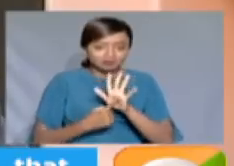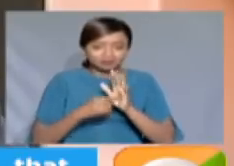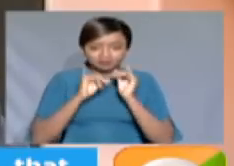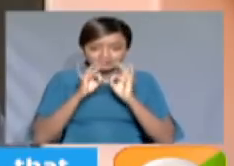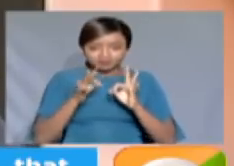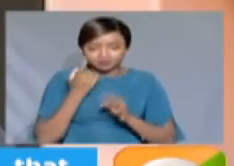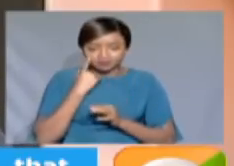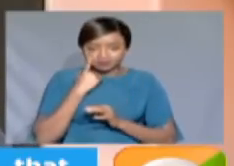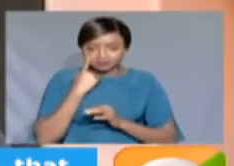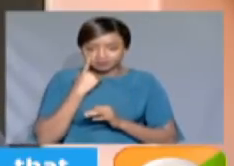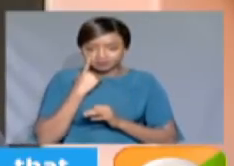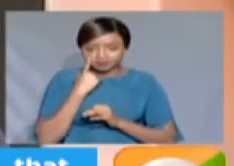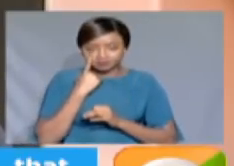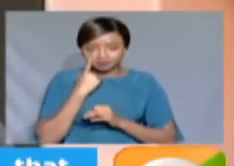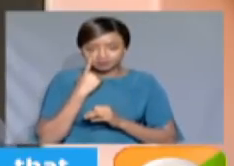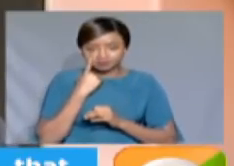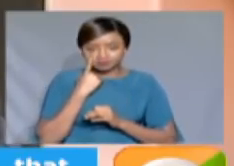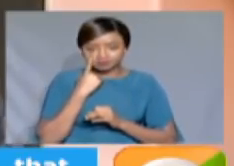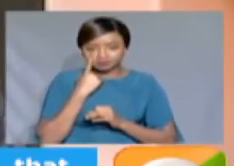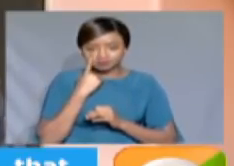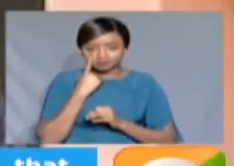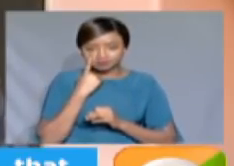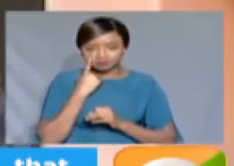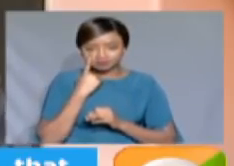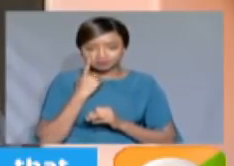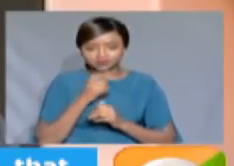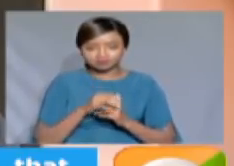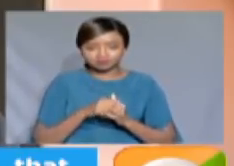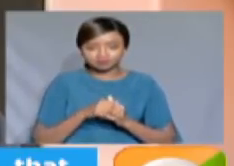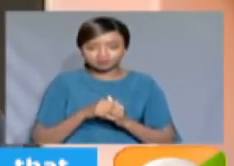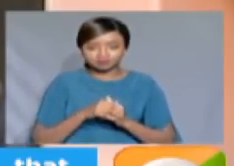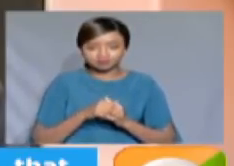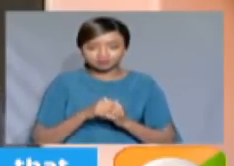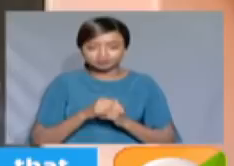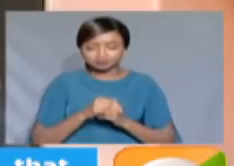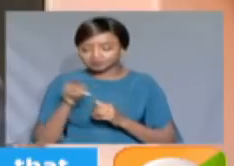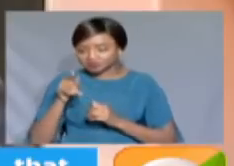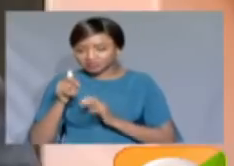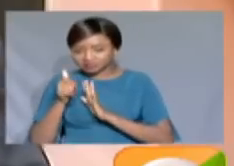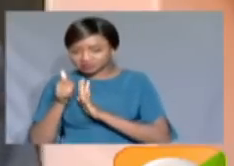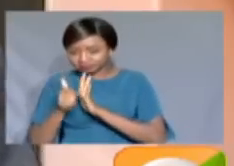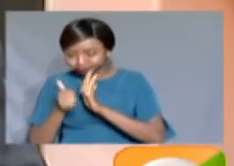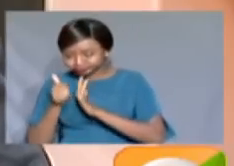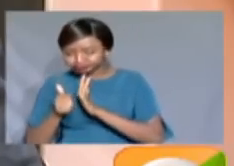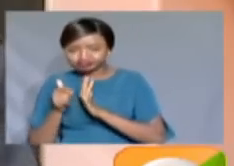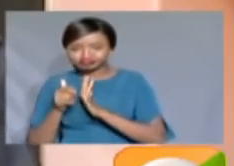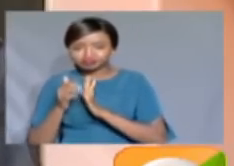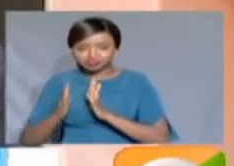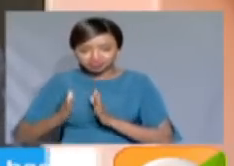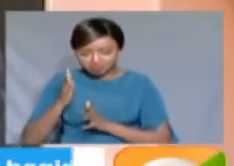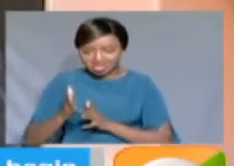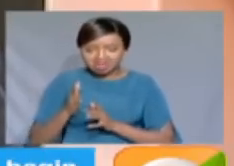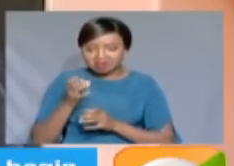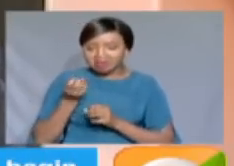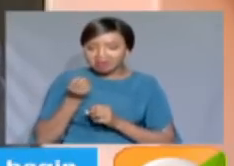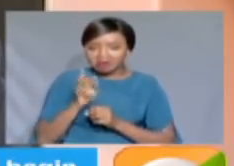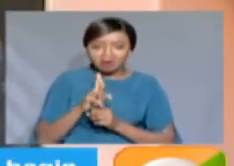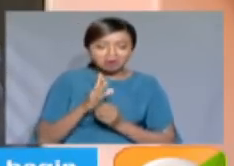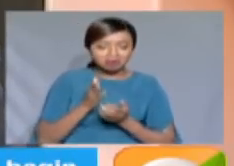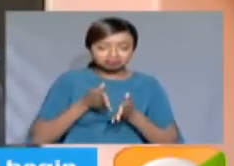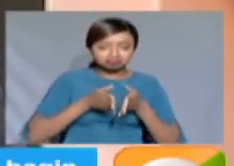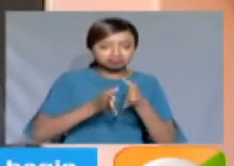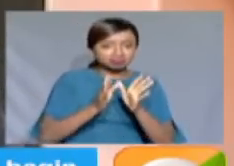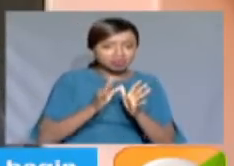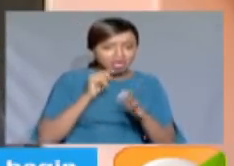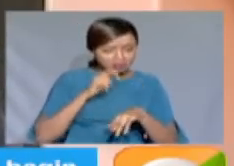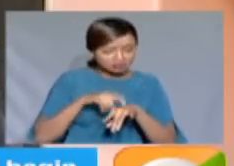rail, or when you think about the tram, the initial cost is very high. As we